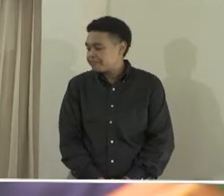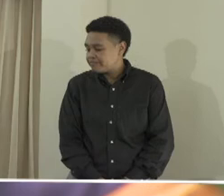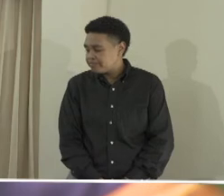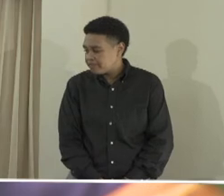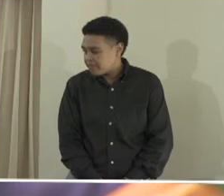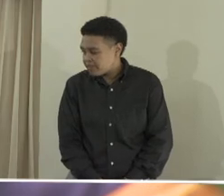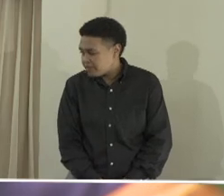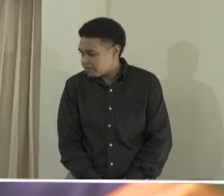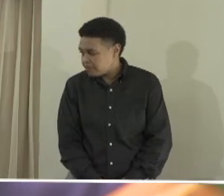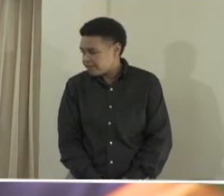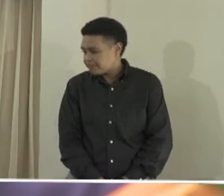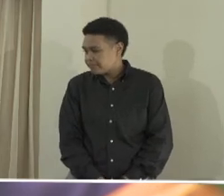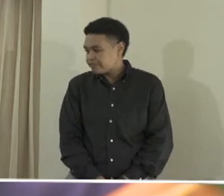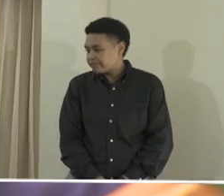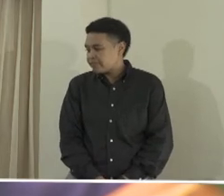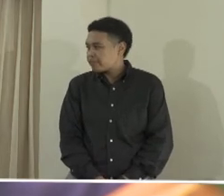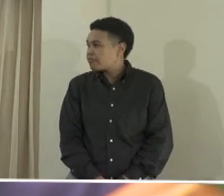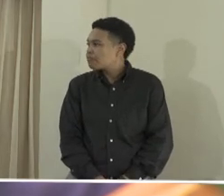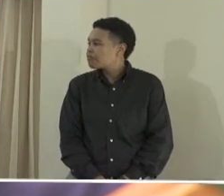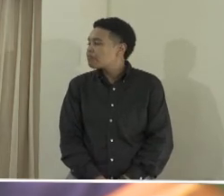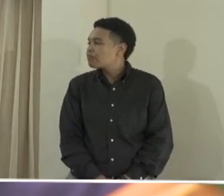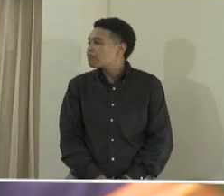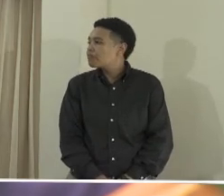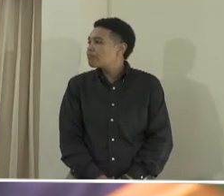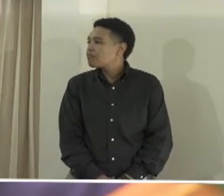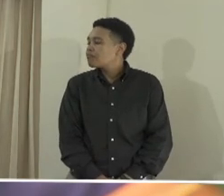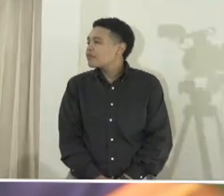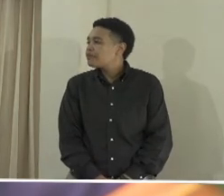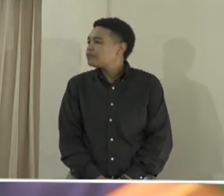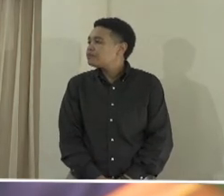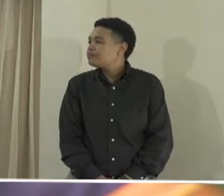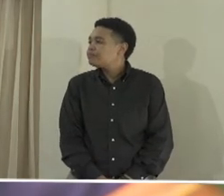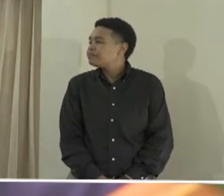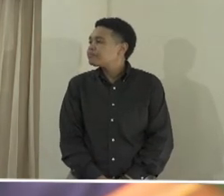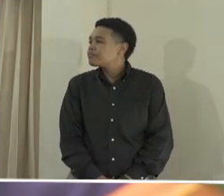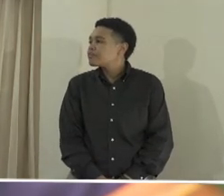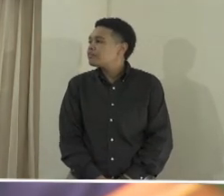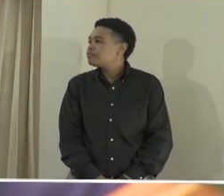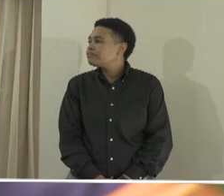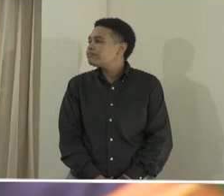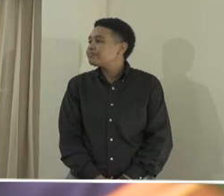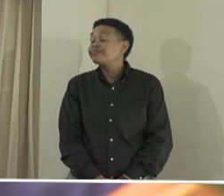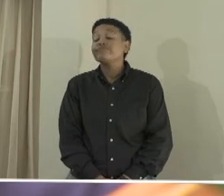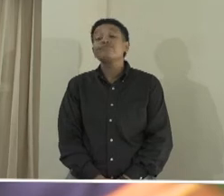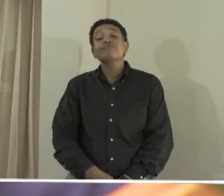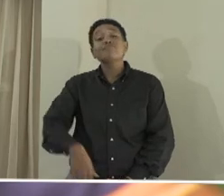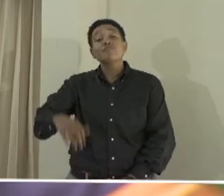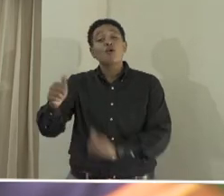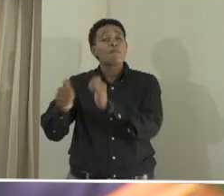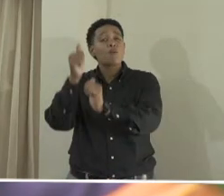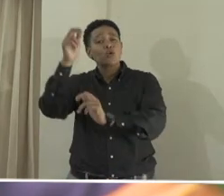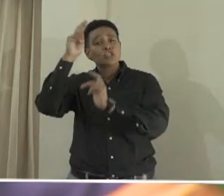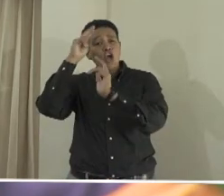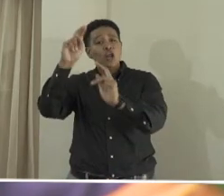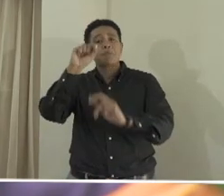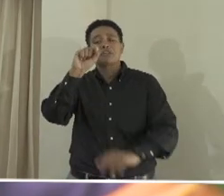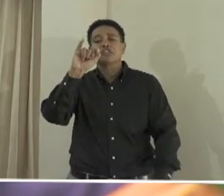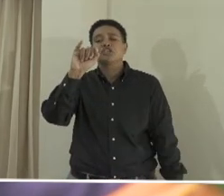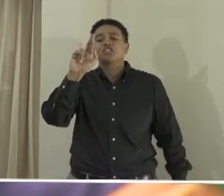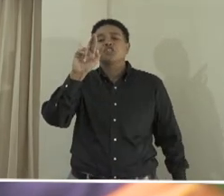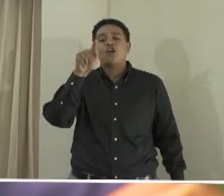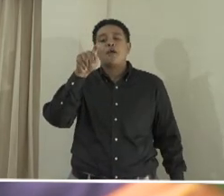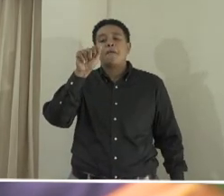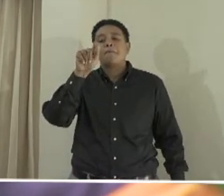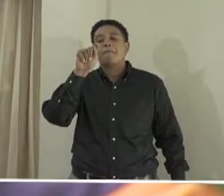Their Excellencies, the Most Honorable Sir Patrick Allen, Governor General, and the Most Honorable